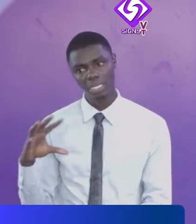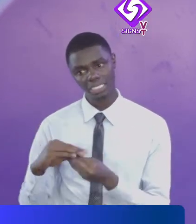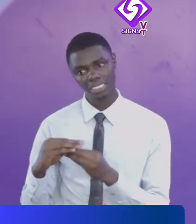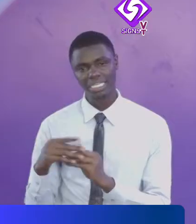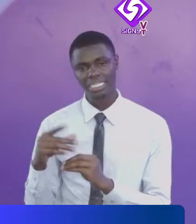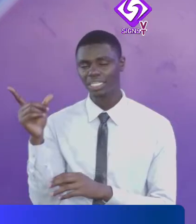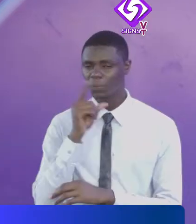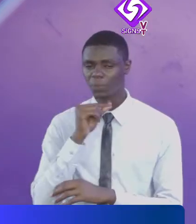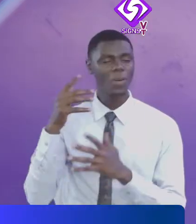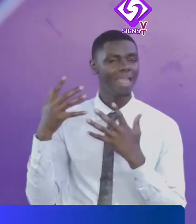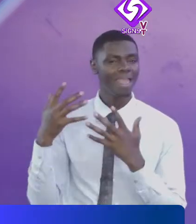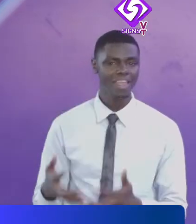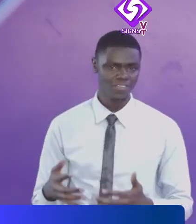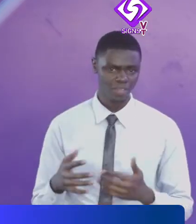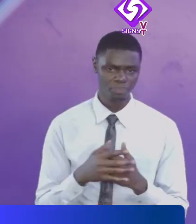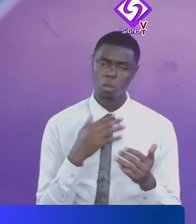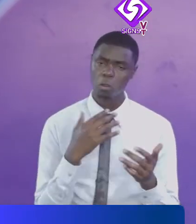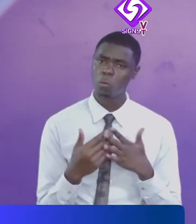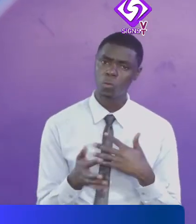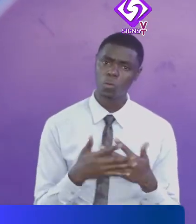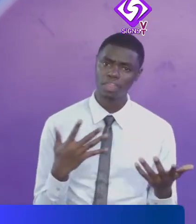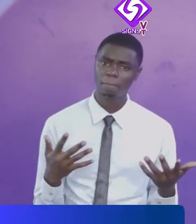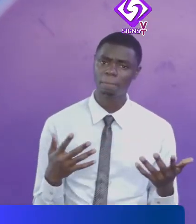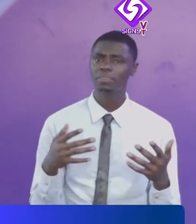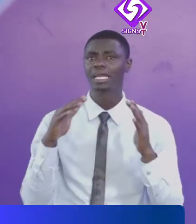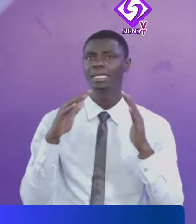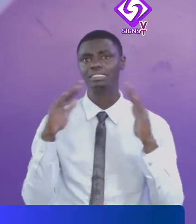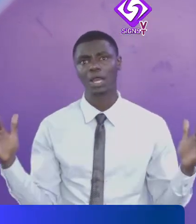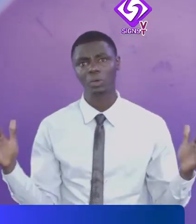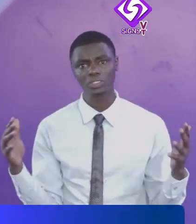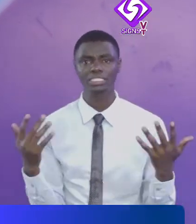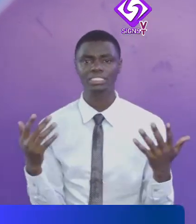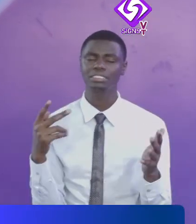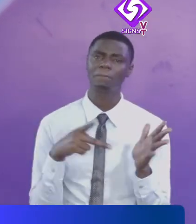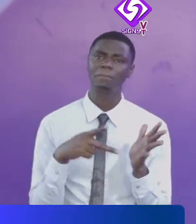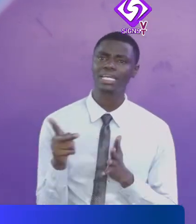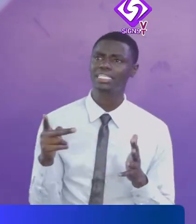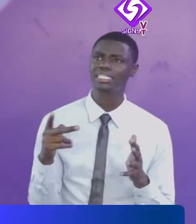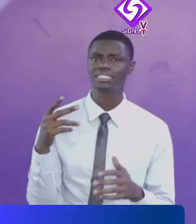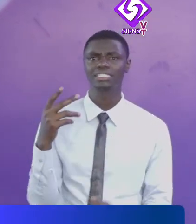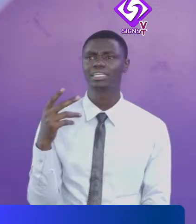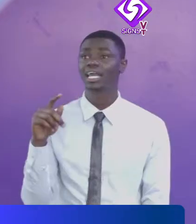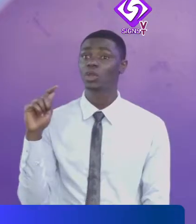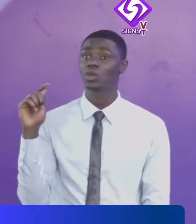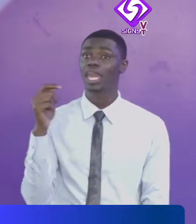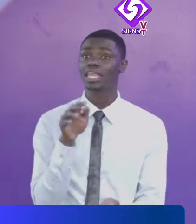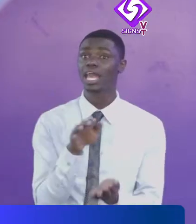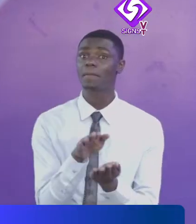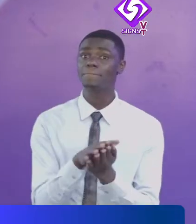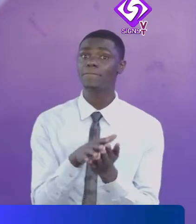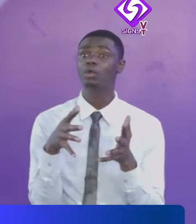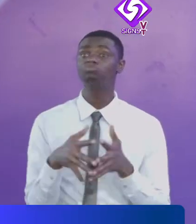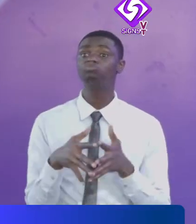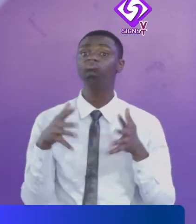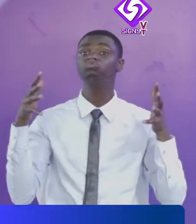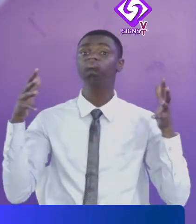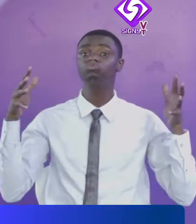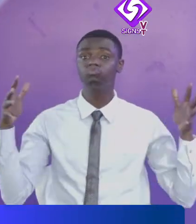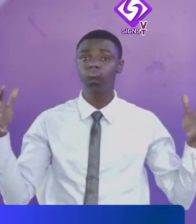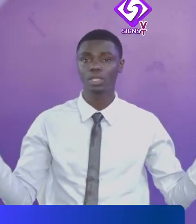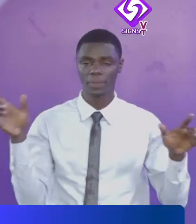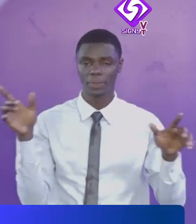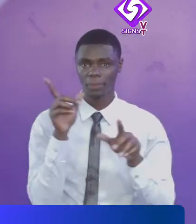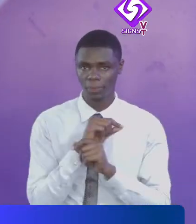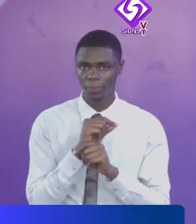massively, whether it's real estate prices, whatever you look at it. Our Kenyan banks have grown extensively over the